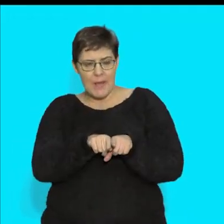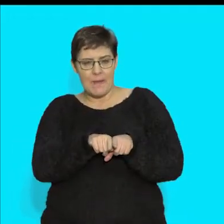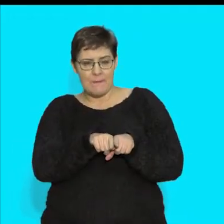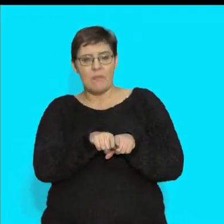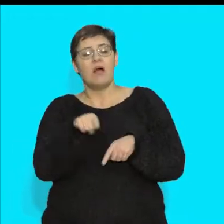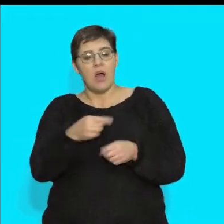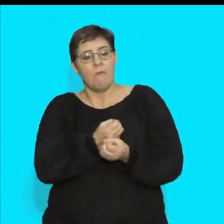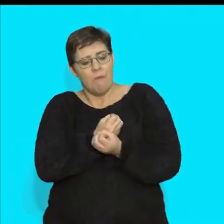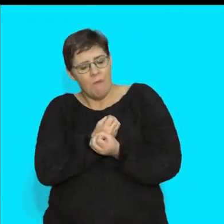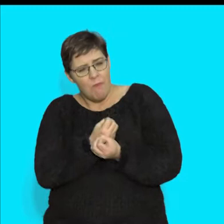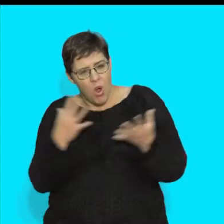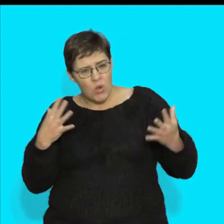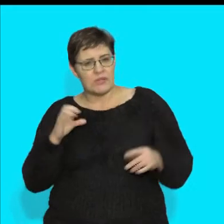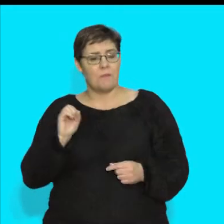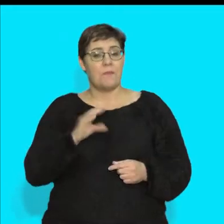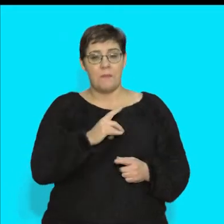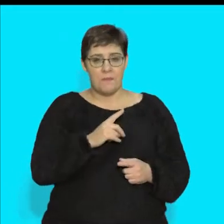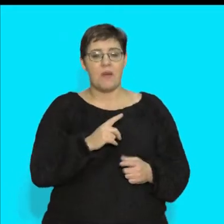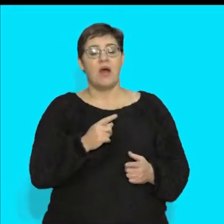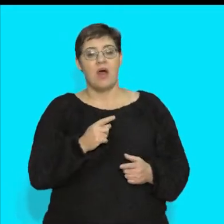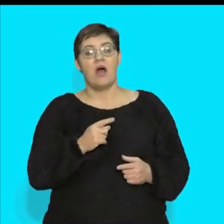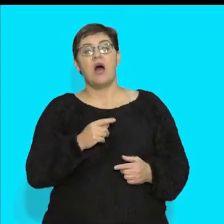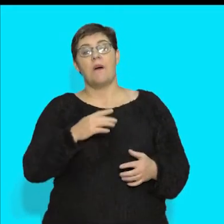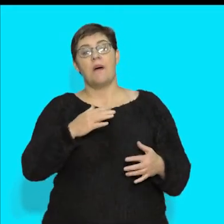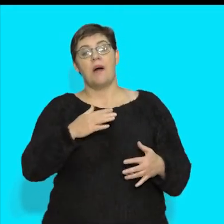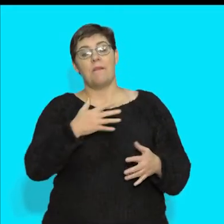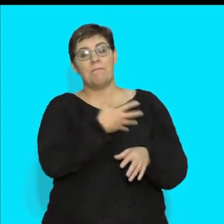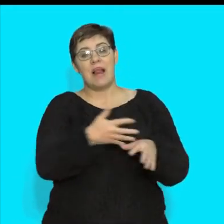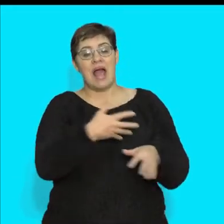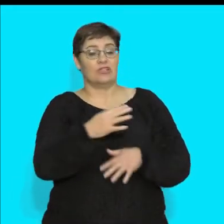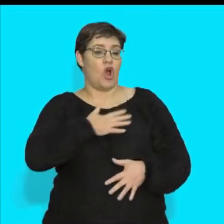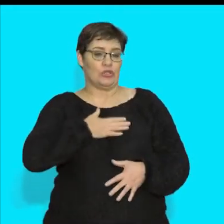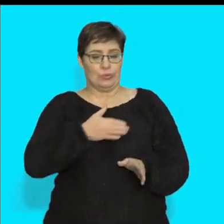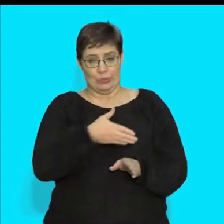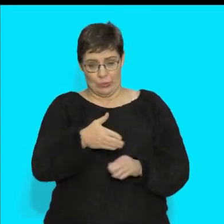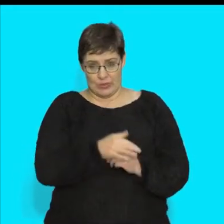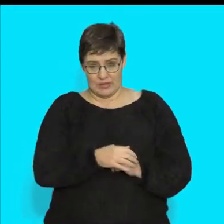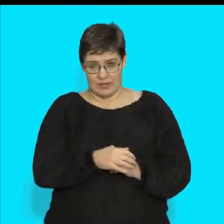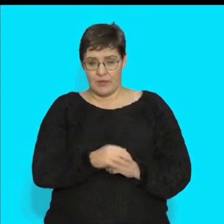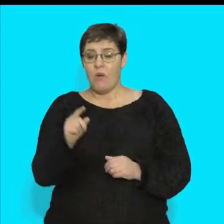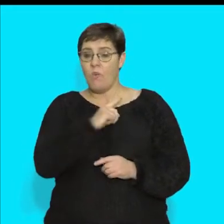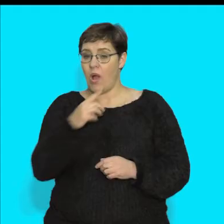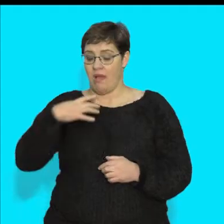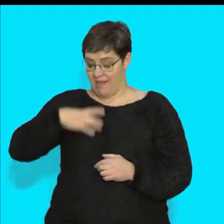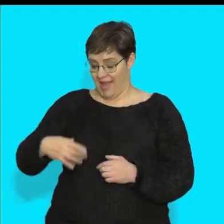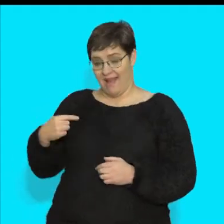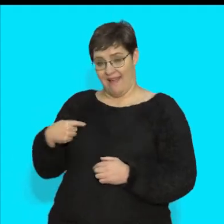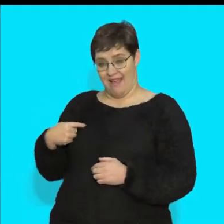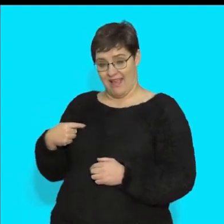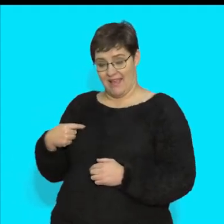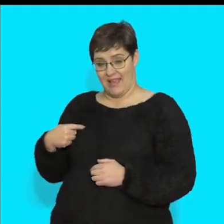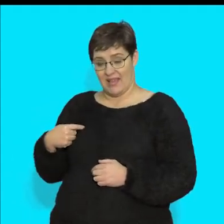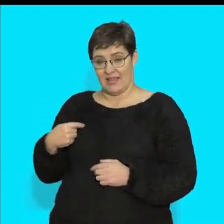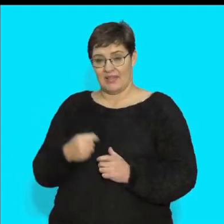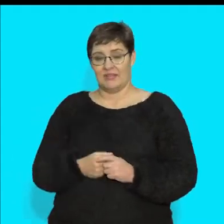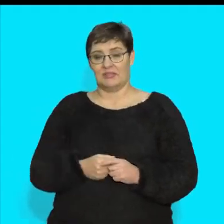it mostly pumps deoxygenated blood. And why do I say that? Here's my lungs,